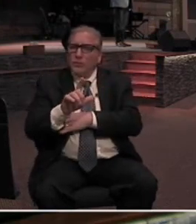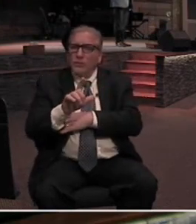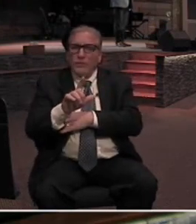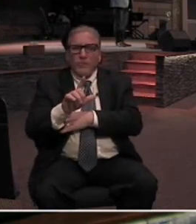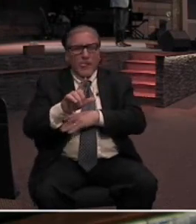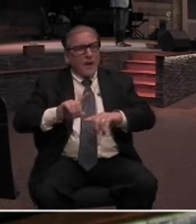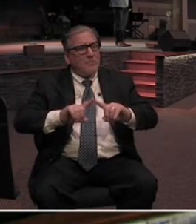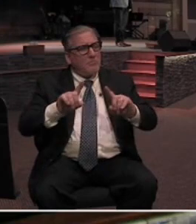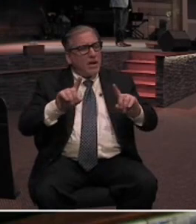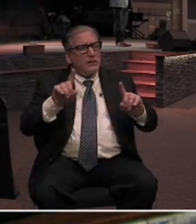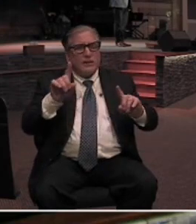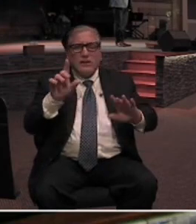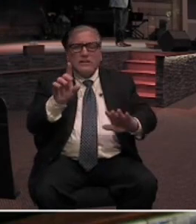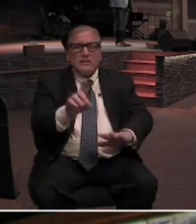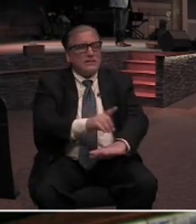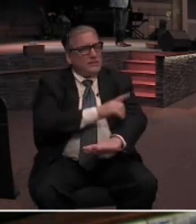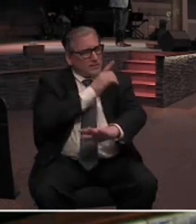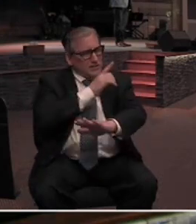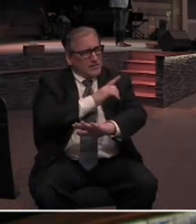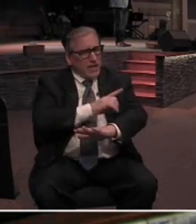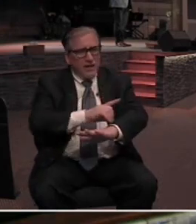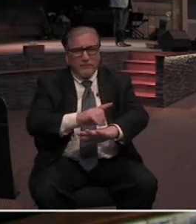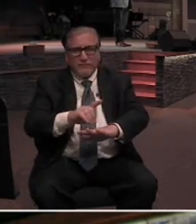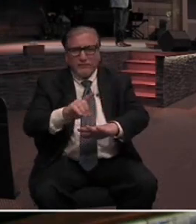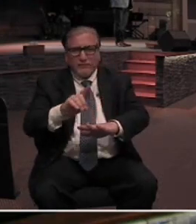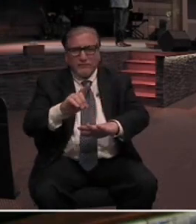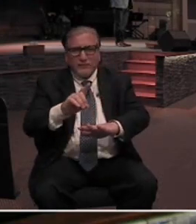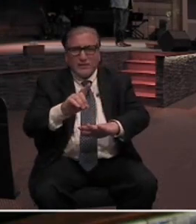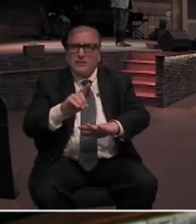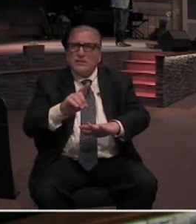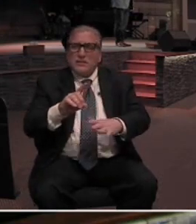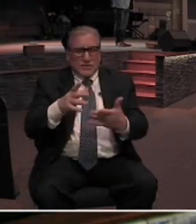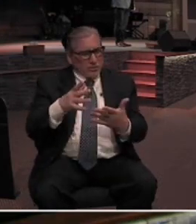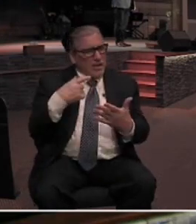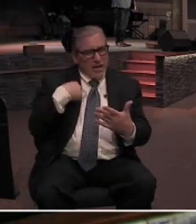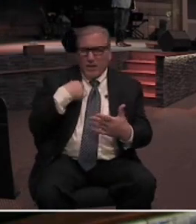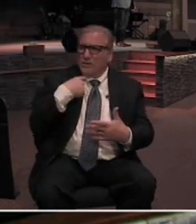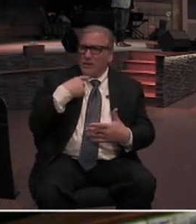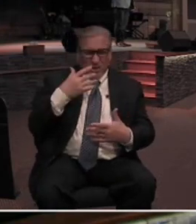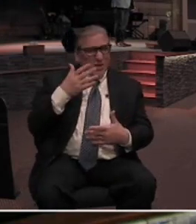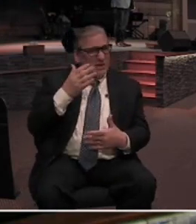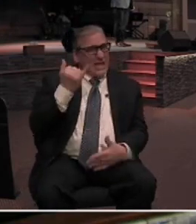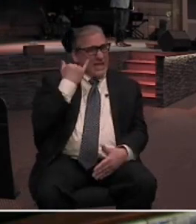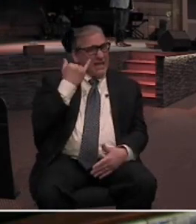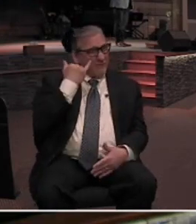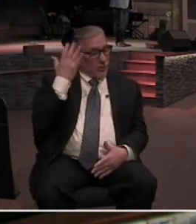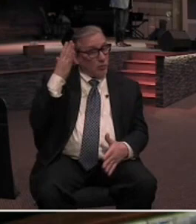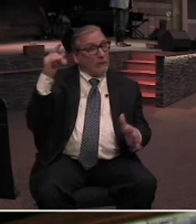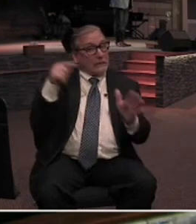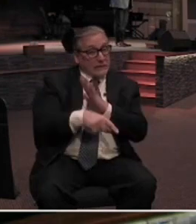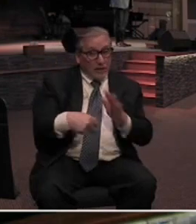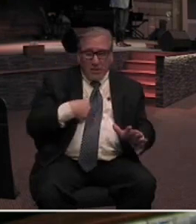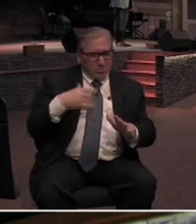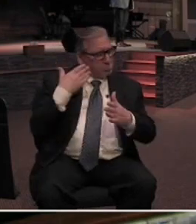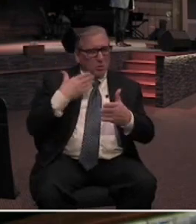But David got some of that, though he slay me, mentality in the Lord.